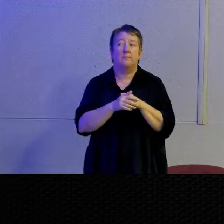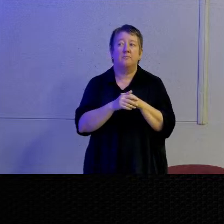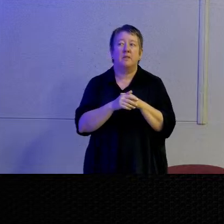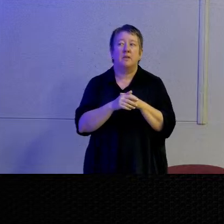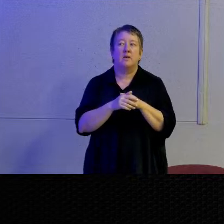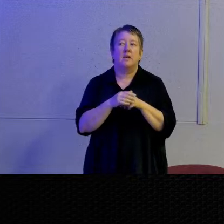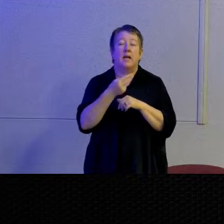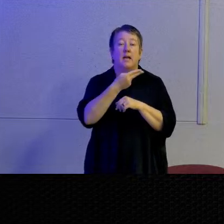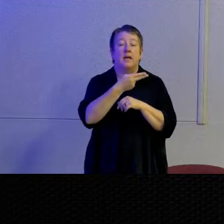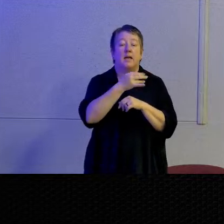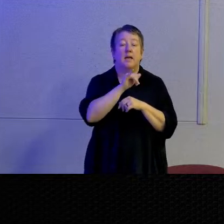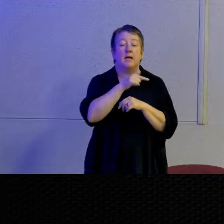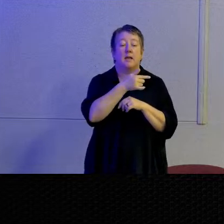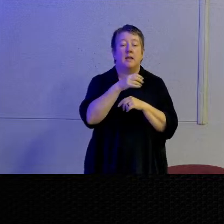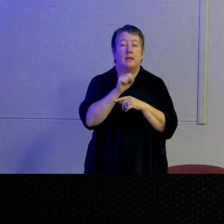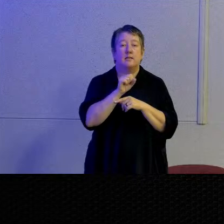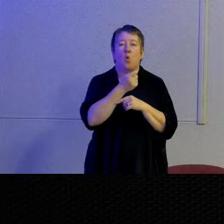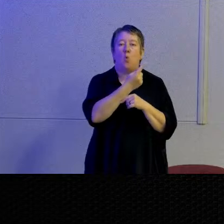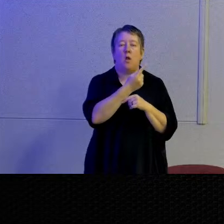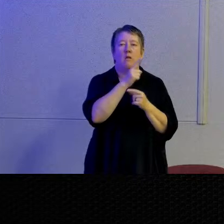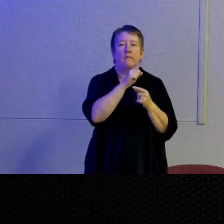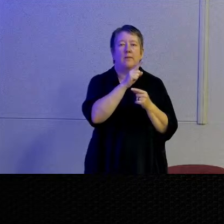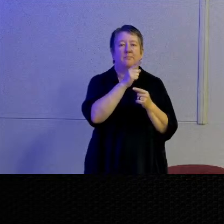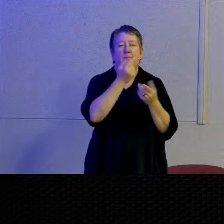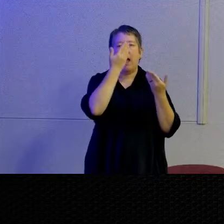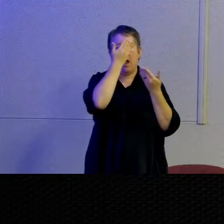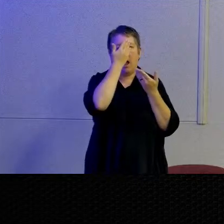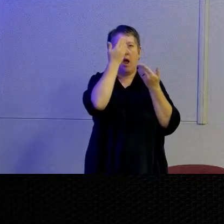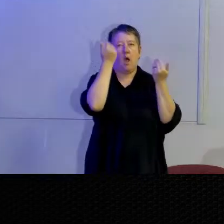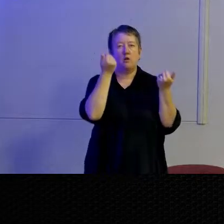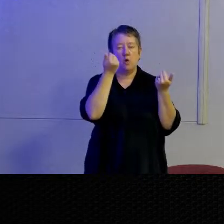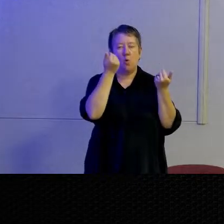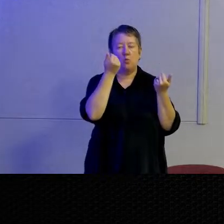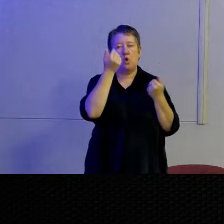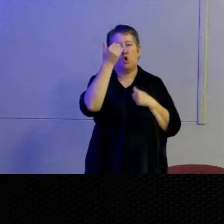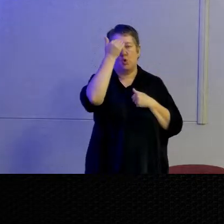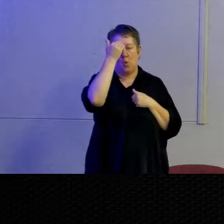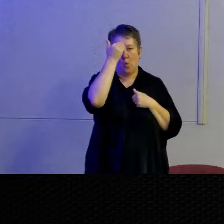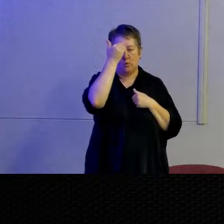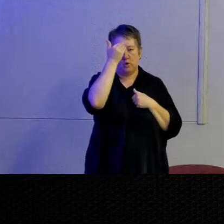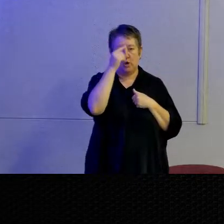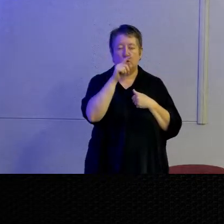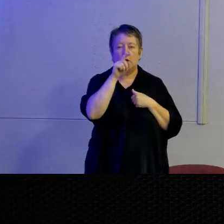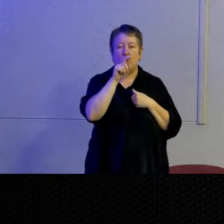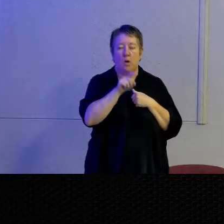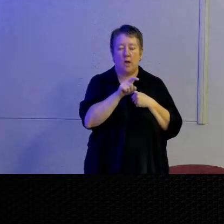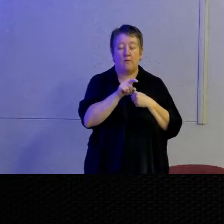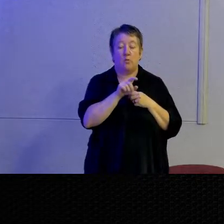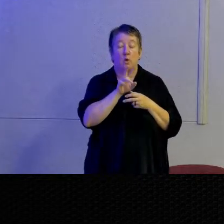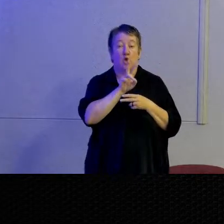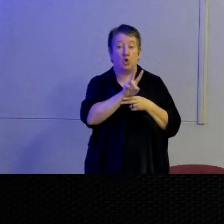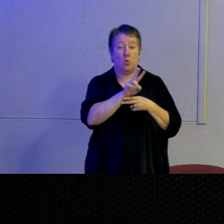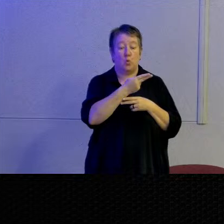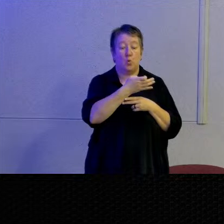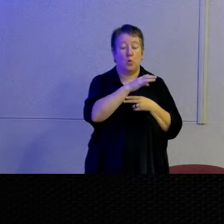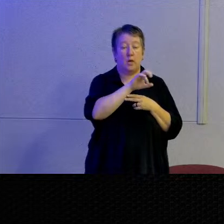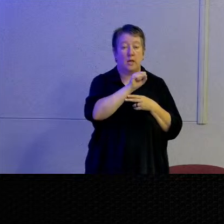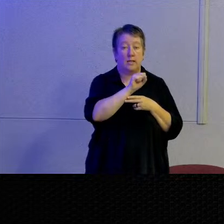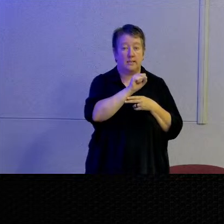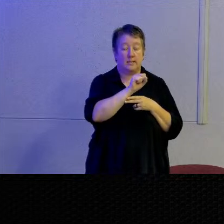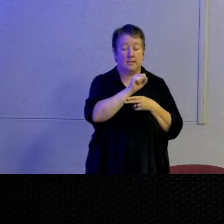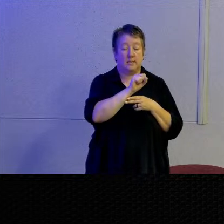knowns. So in the standard model, there has to be a coupling of two Higgs bosons to two vector